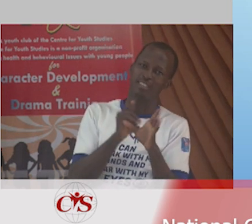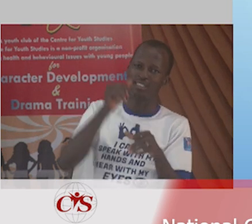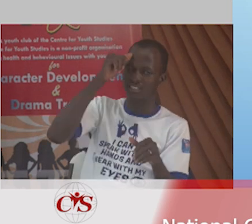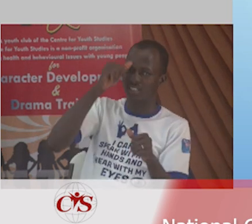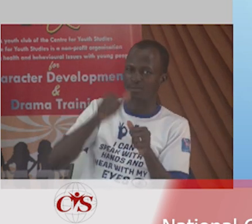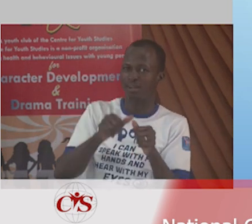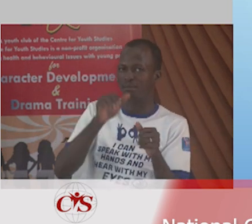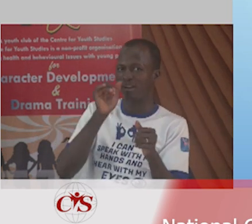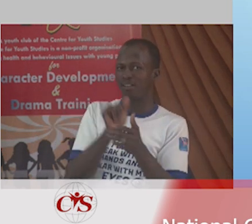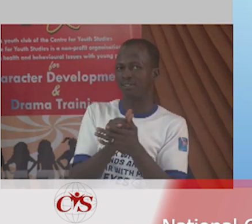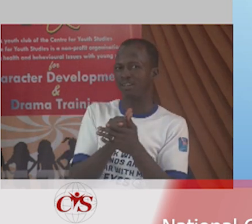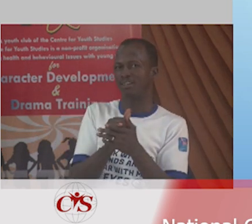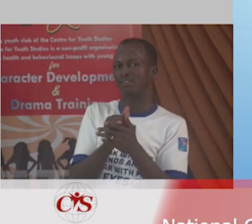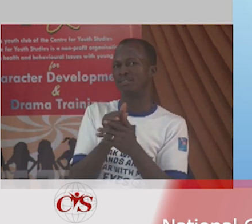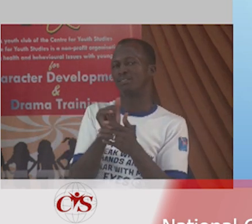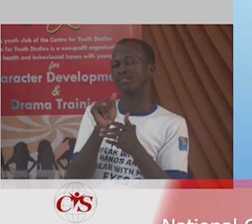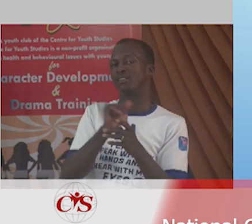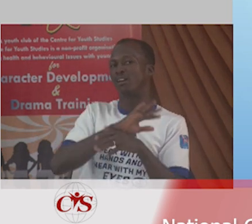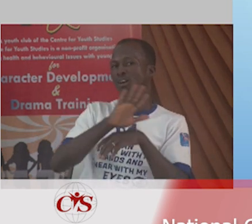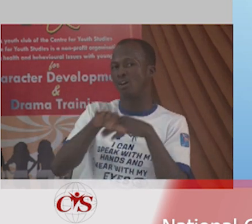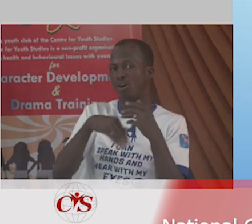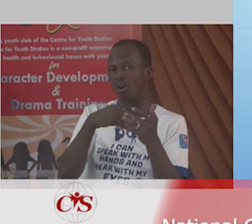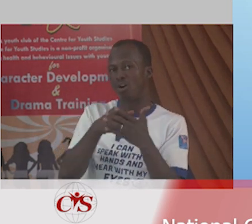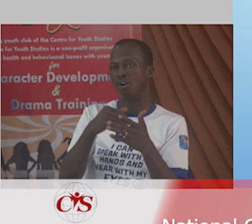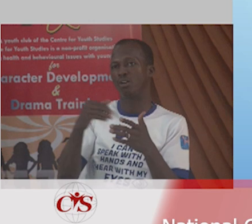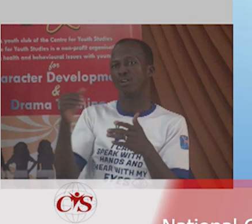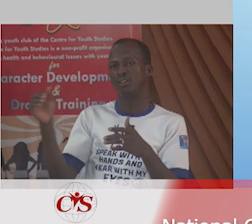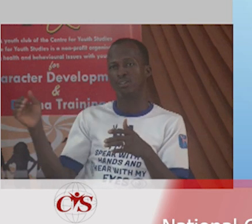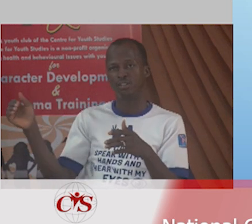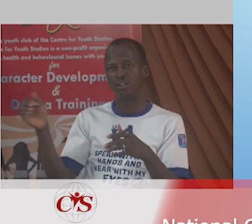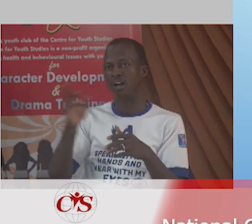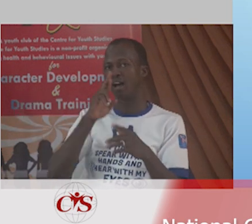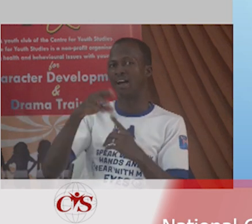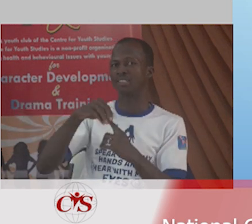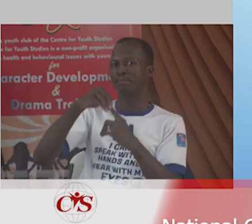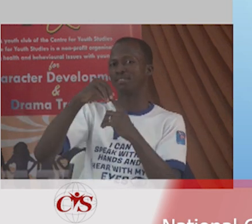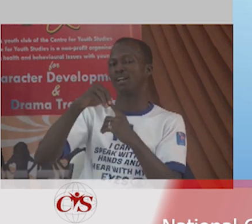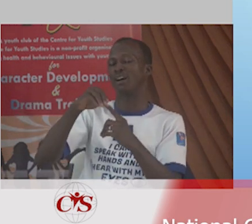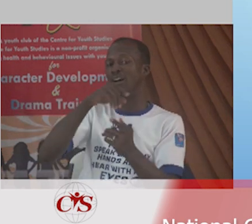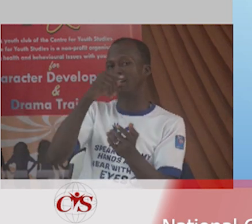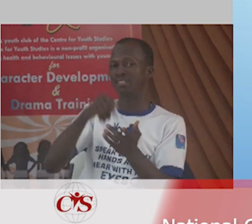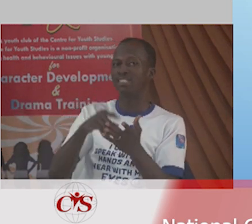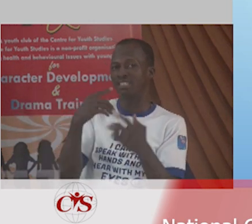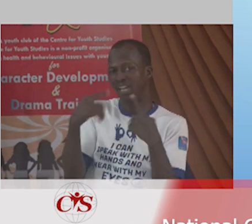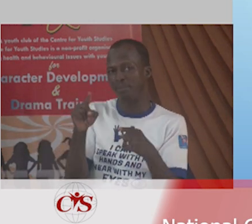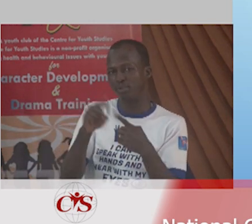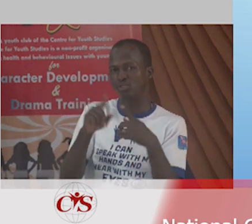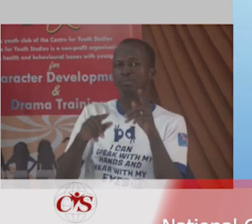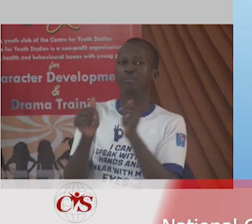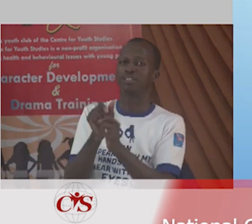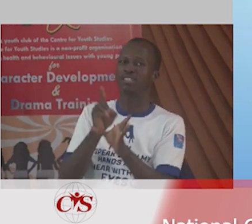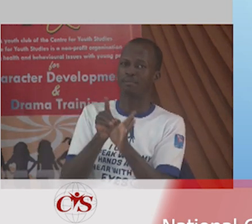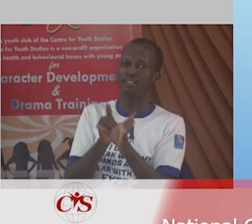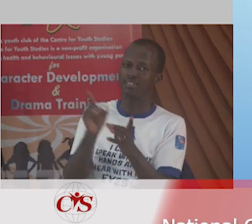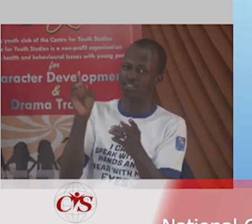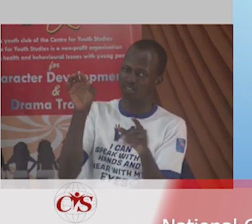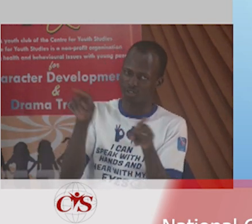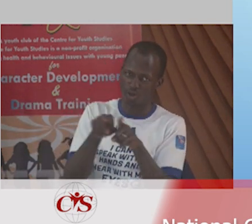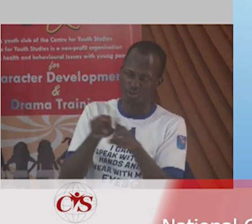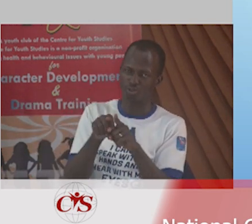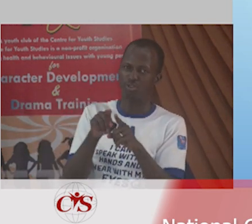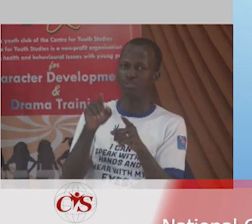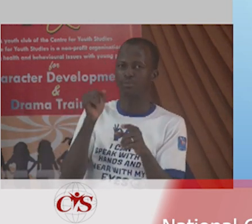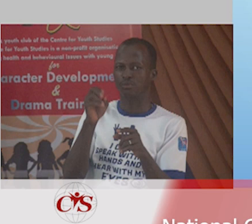remember that all of us are unique, and this applies to persons with disabilities too. So we